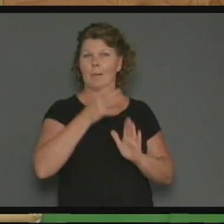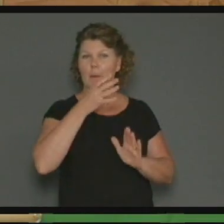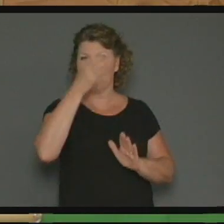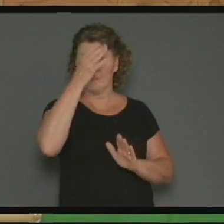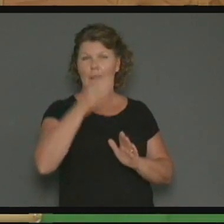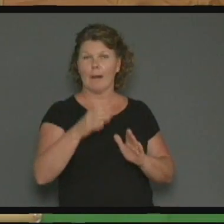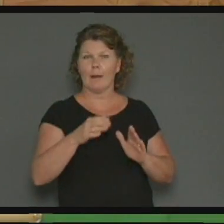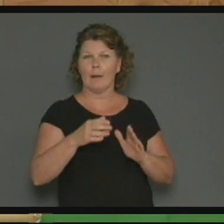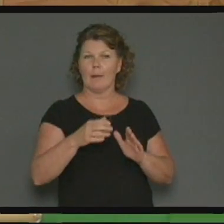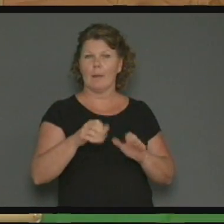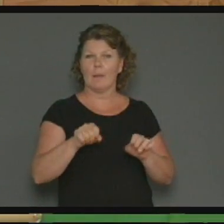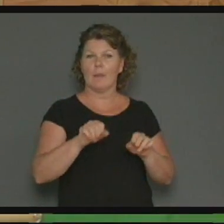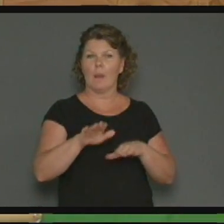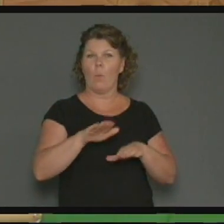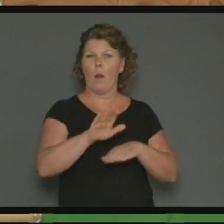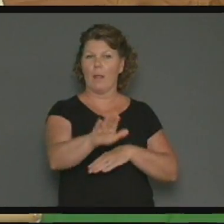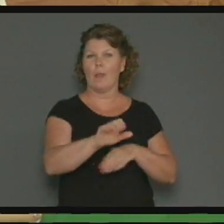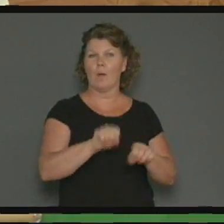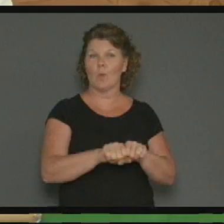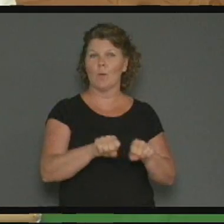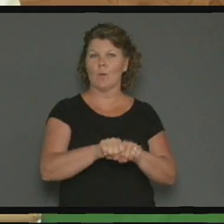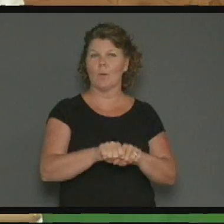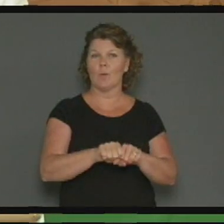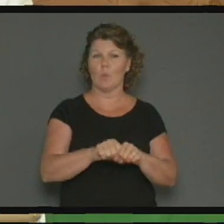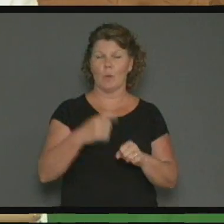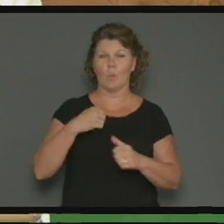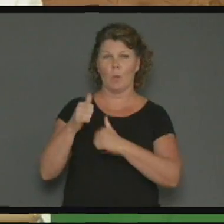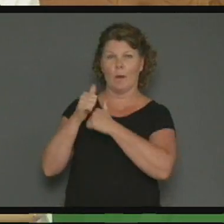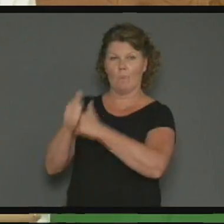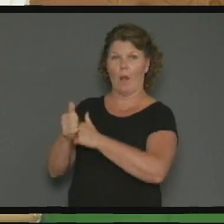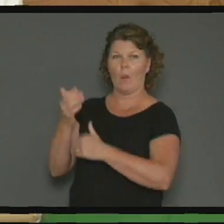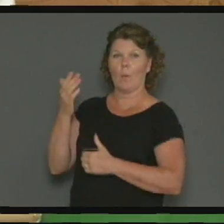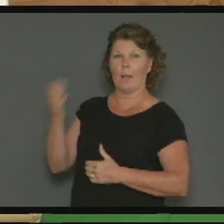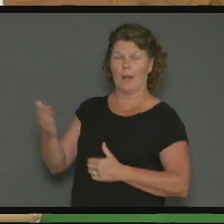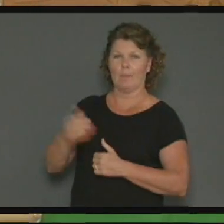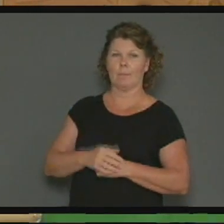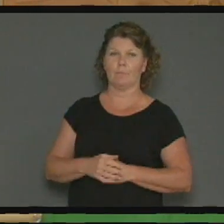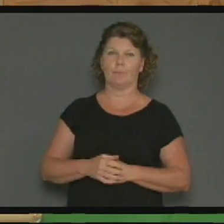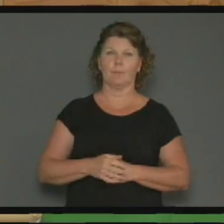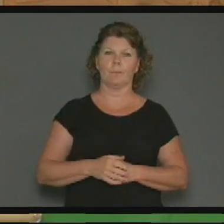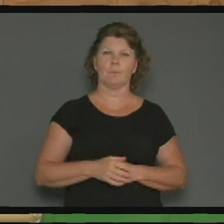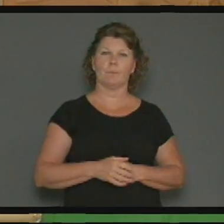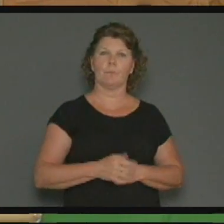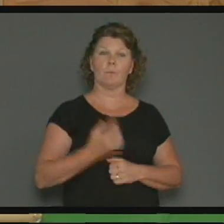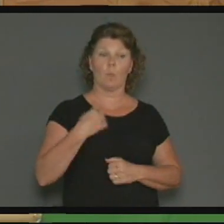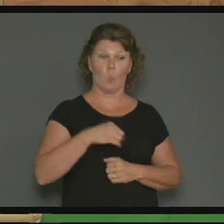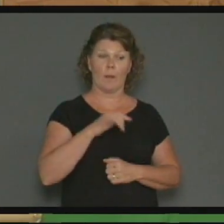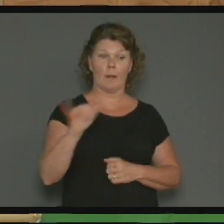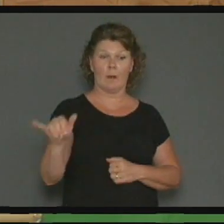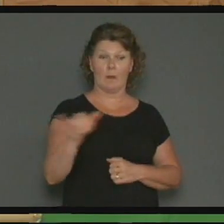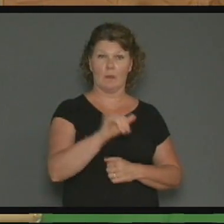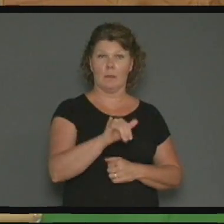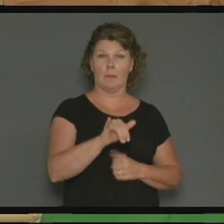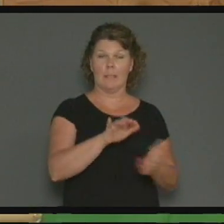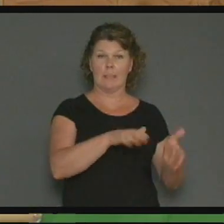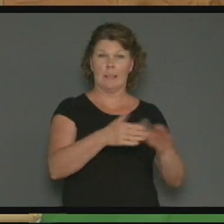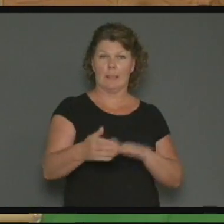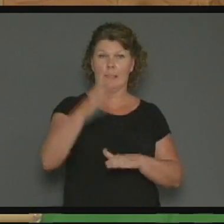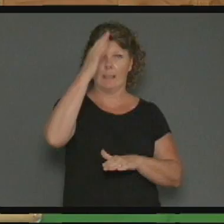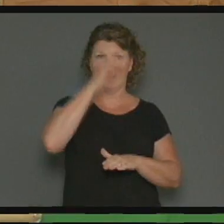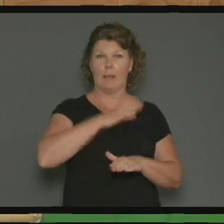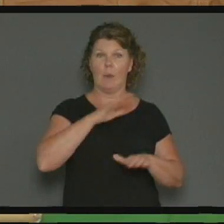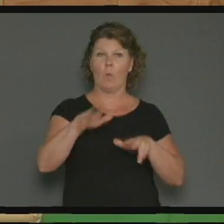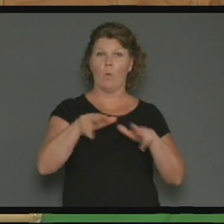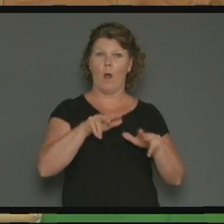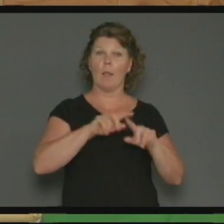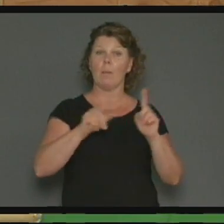shoes, we walk in our Lord Jesus. And we too were dead men walking. But